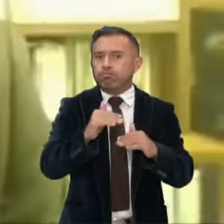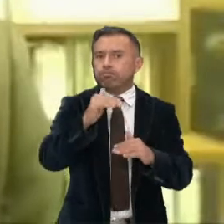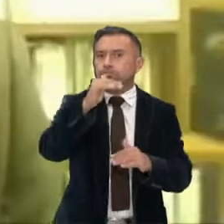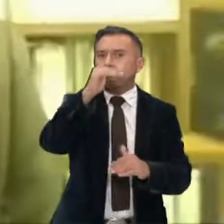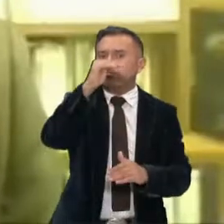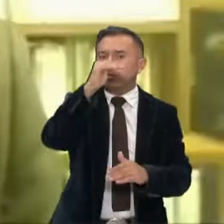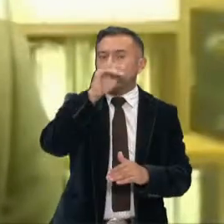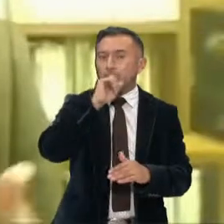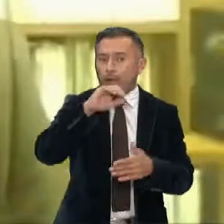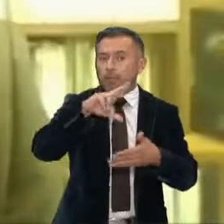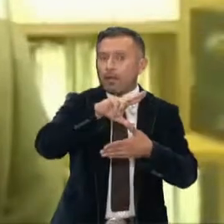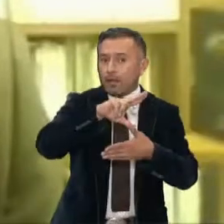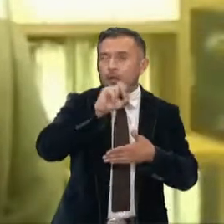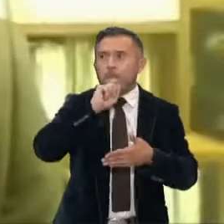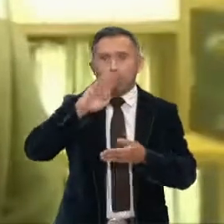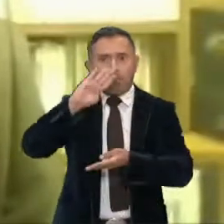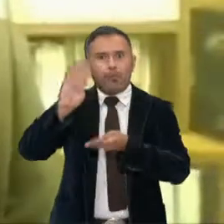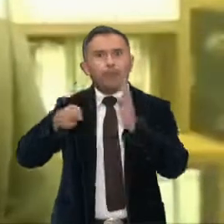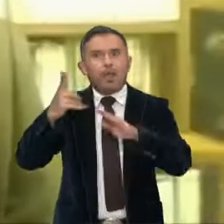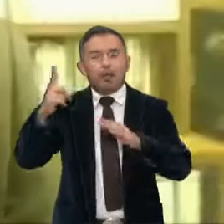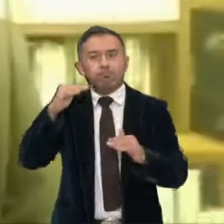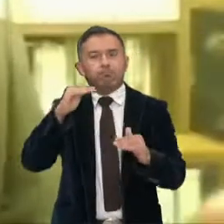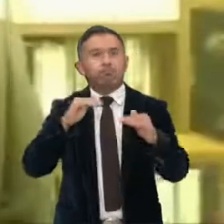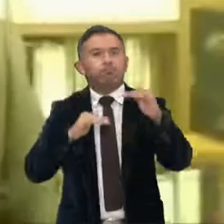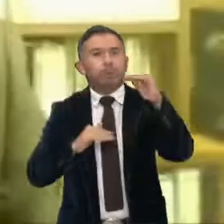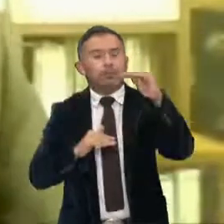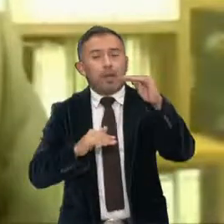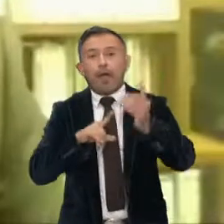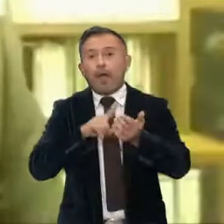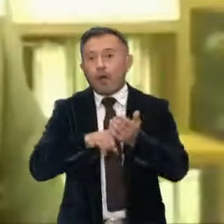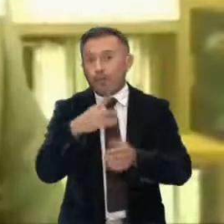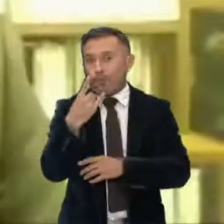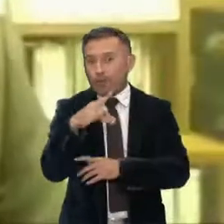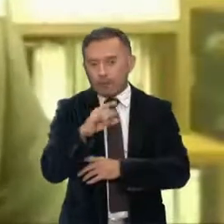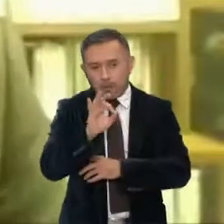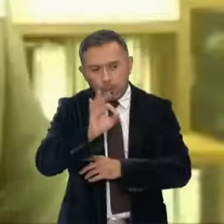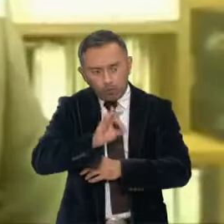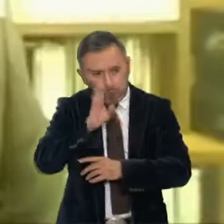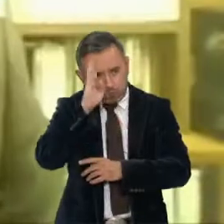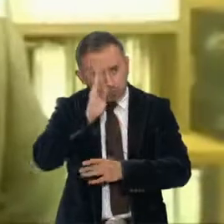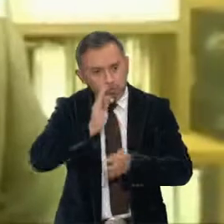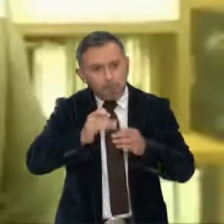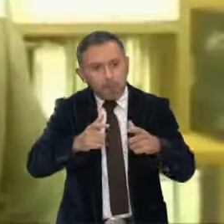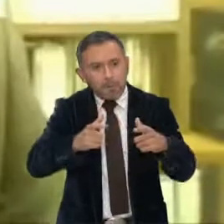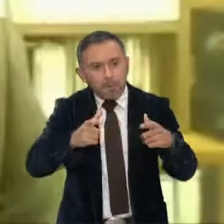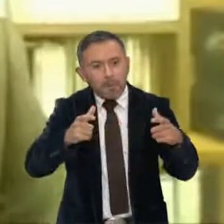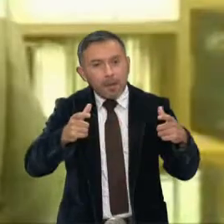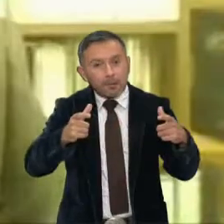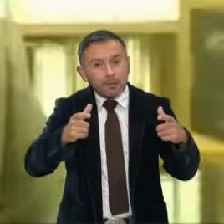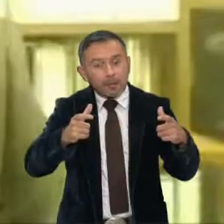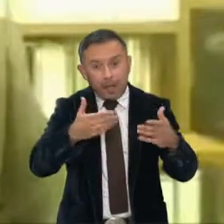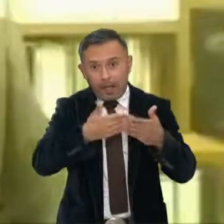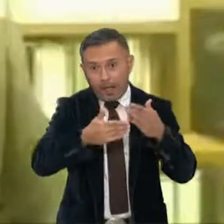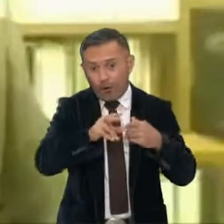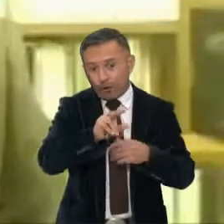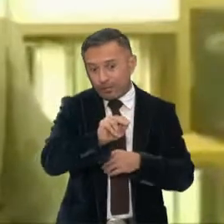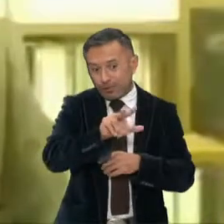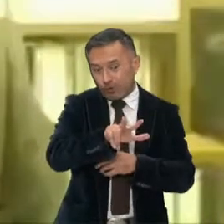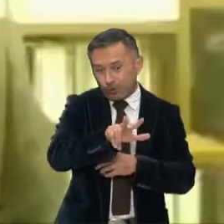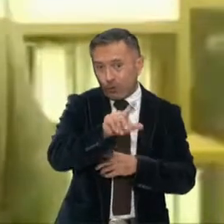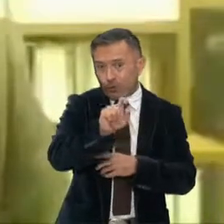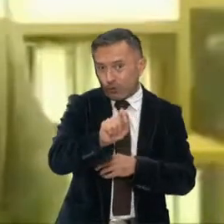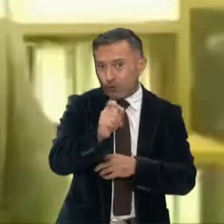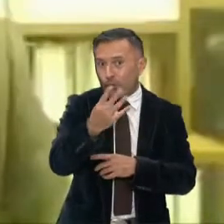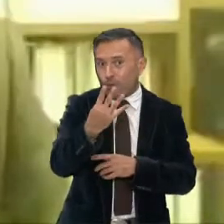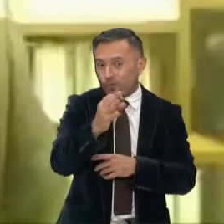the worldwide level. Nevertheless, our own average that are not very high were under this